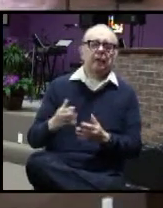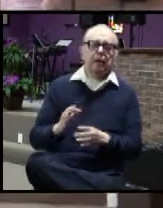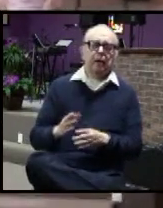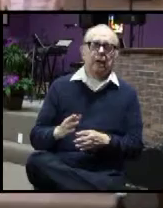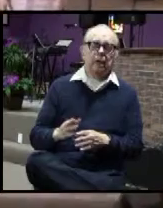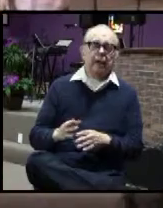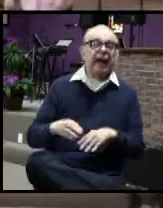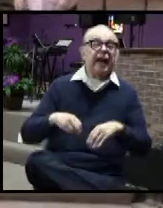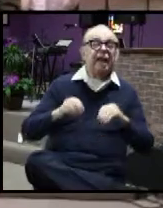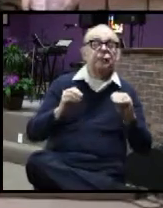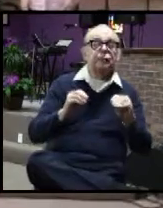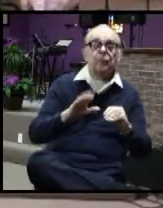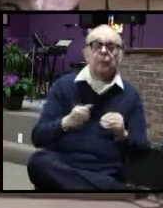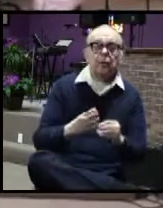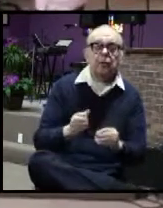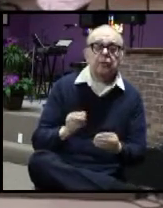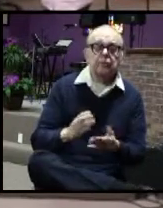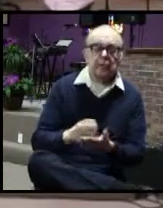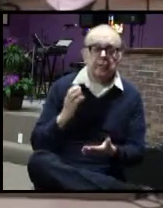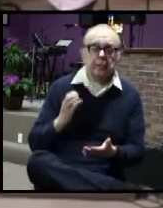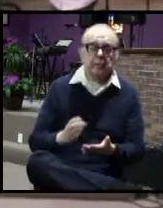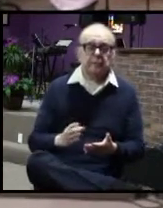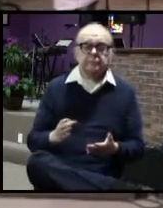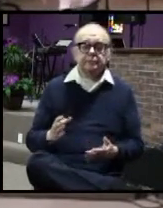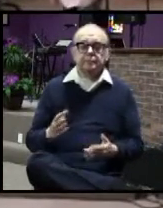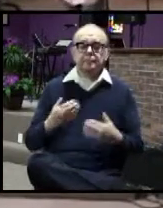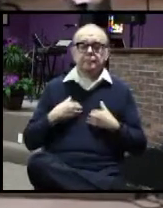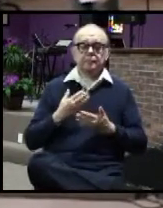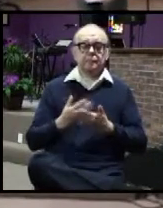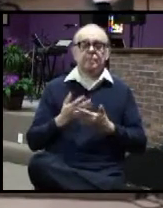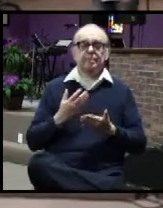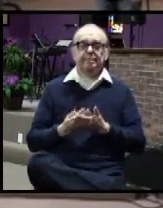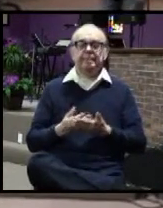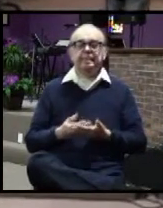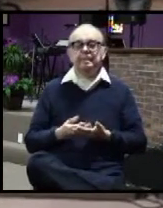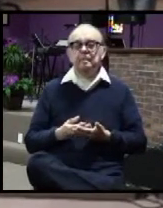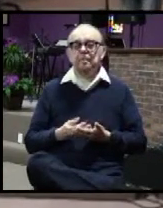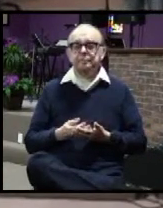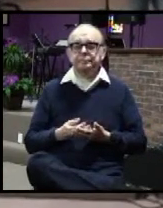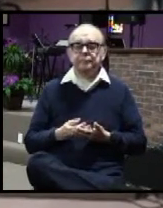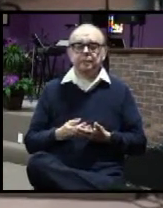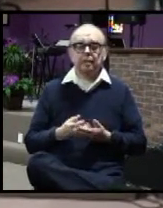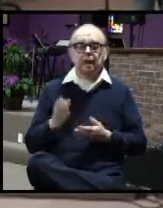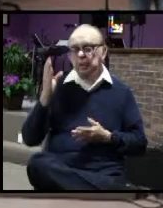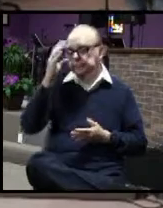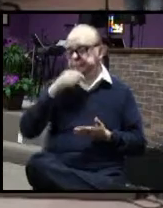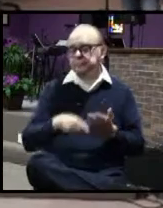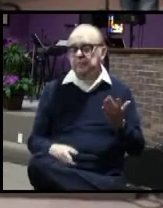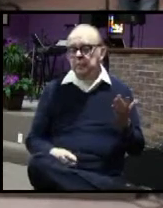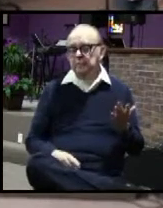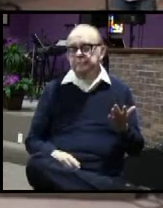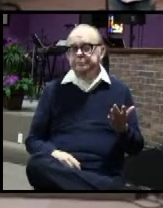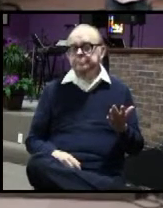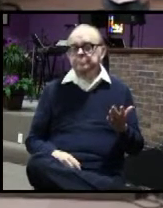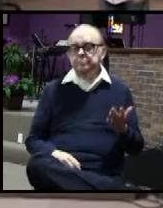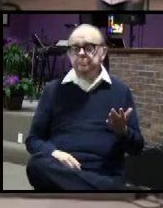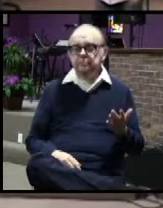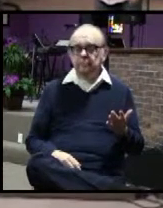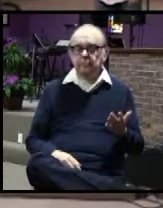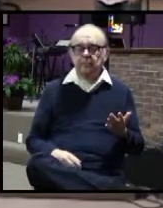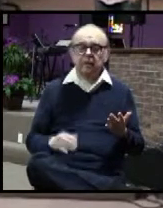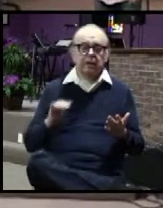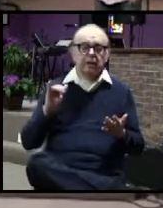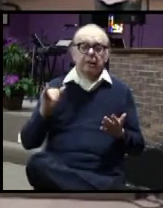them in order to have money. And guess what? She still had a jar